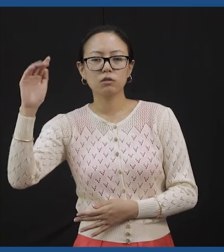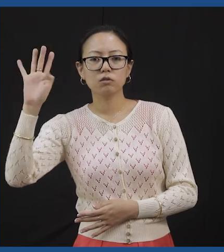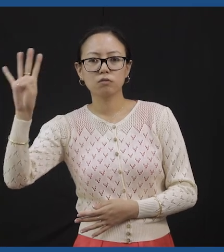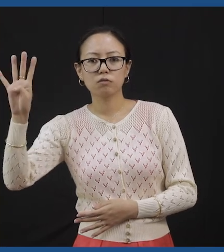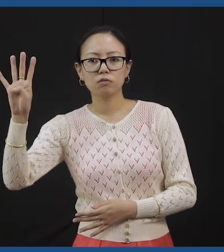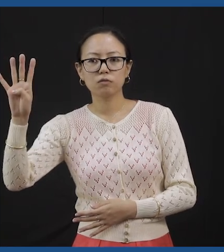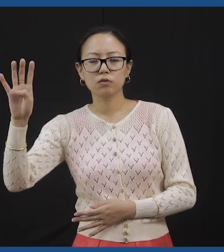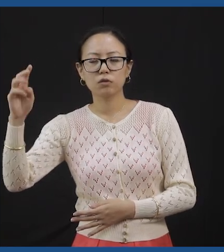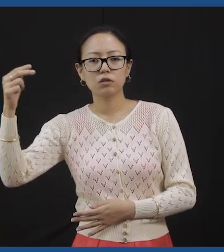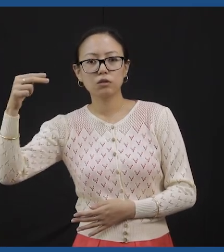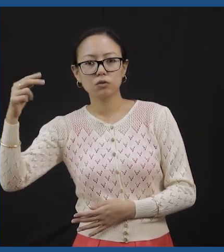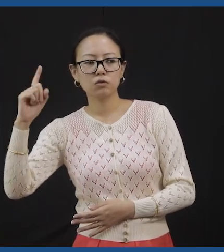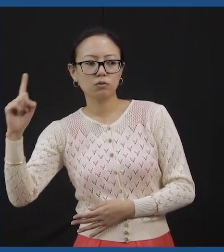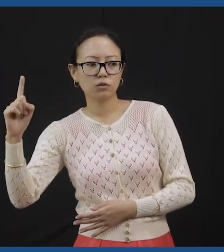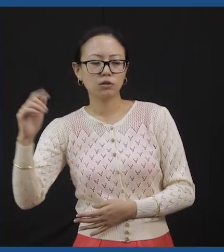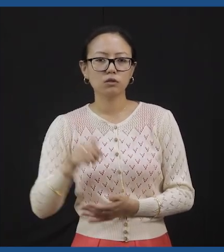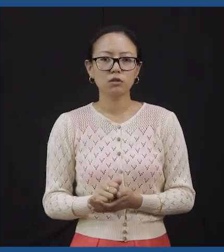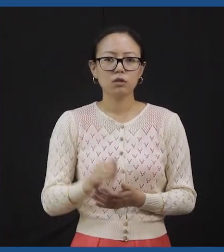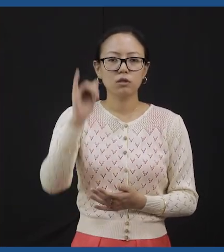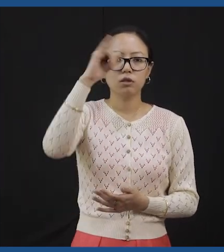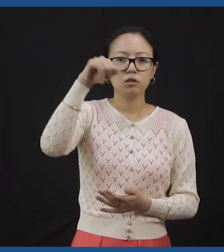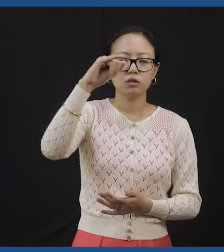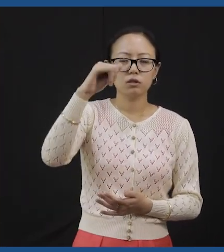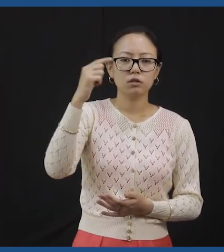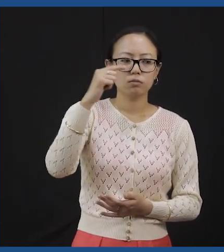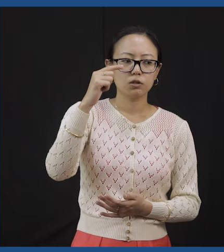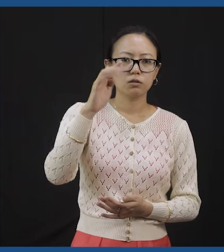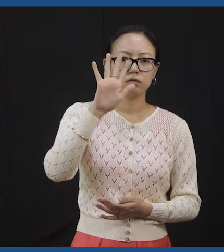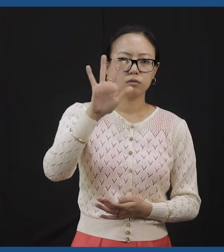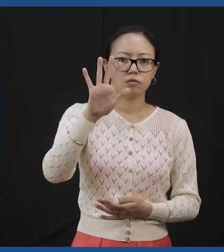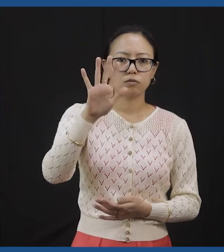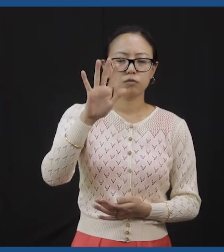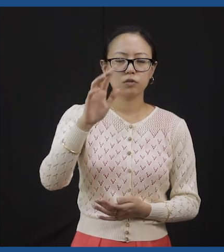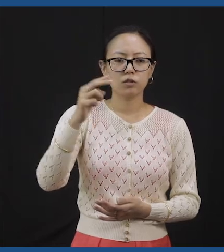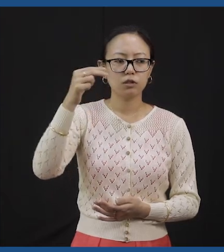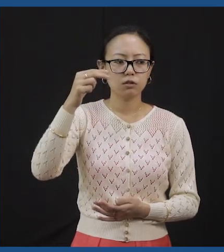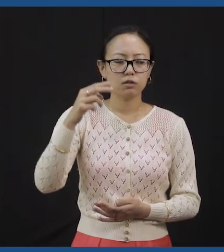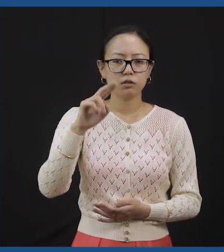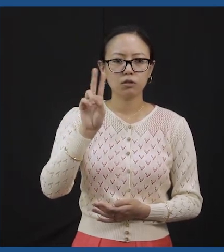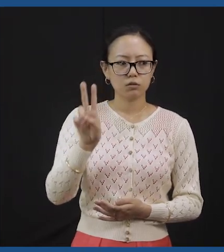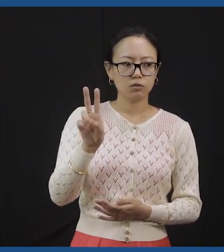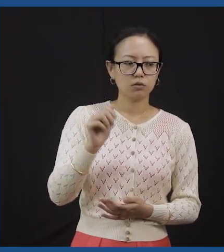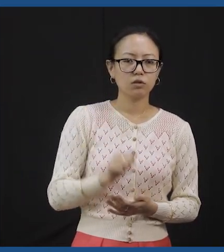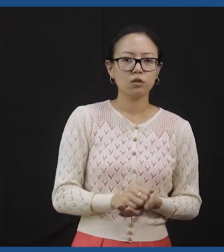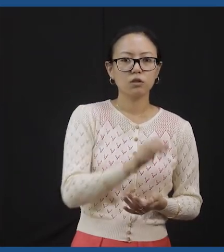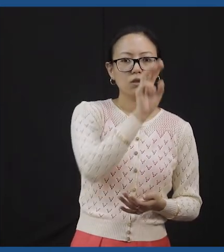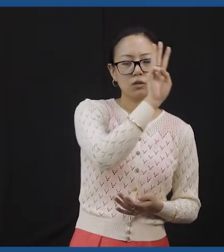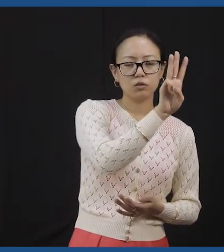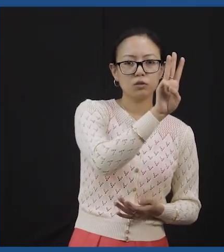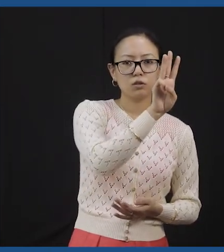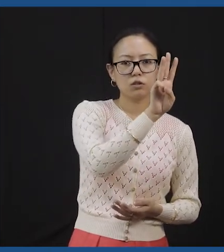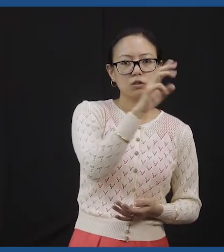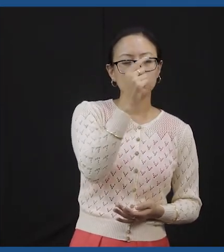6 minus 4 is 2. 3 minus 1 is also 2. So the number of boys will